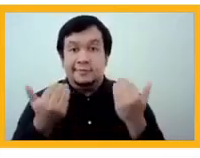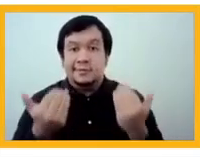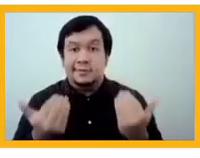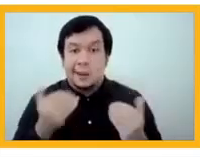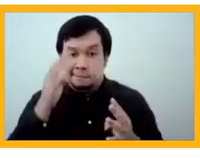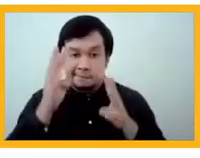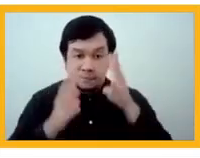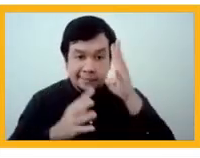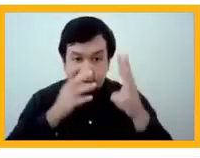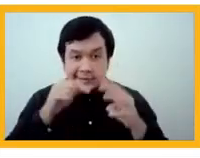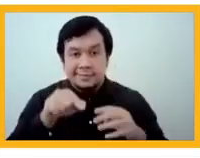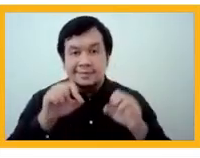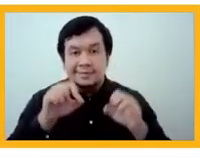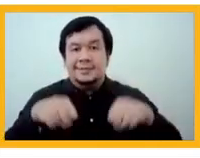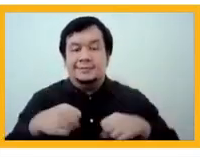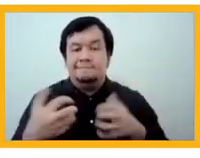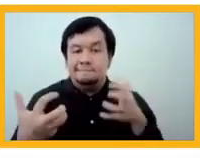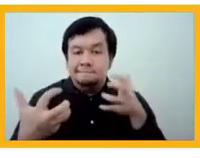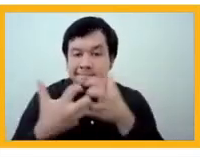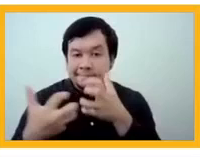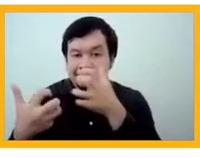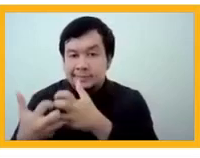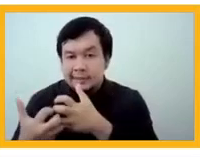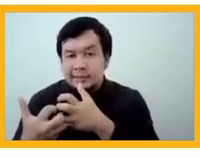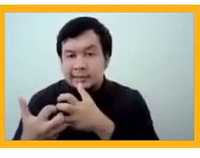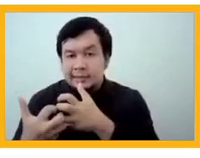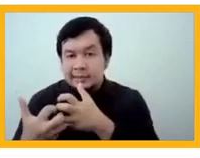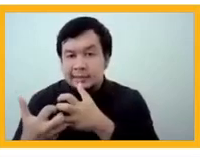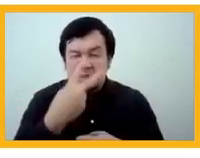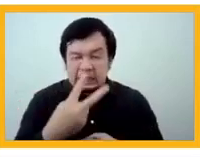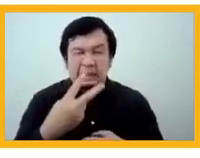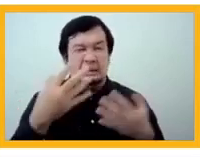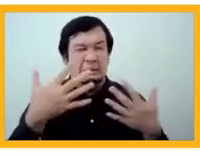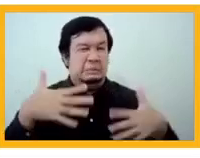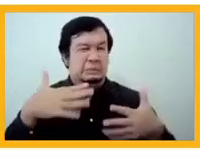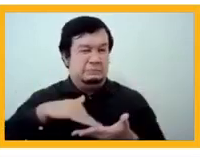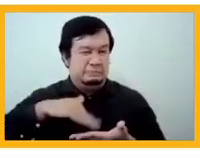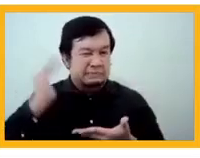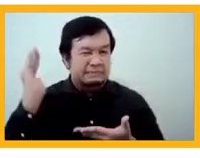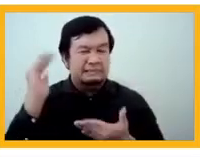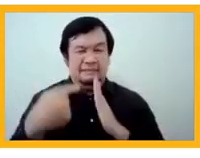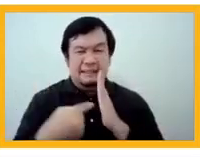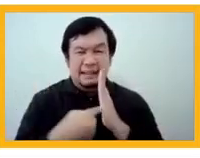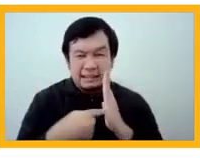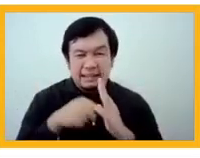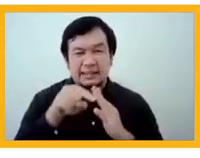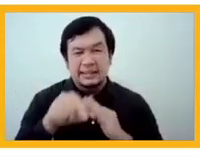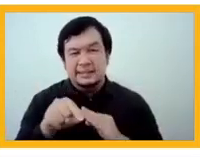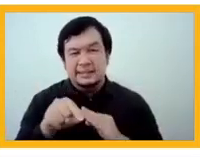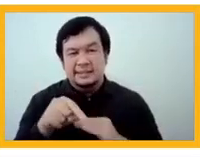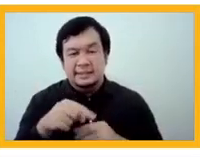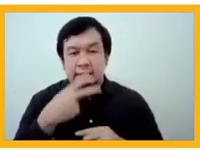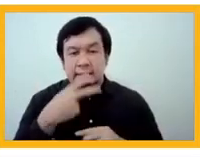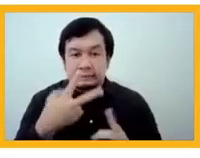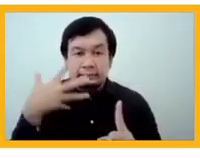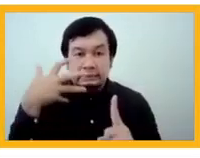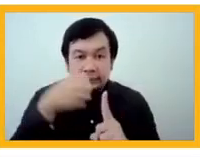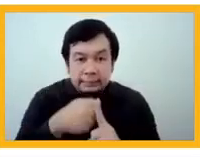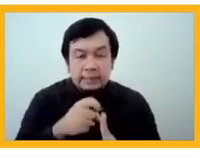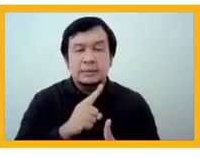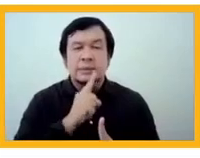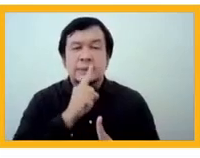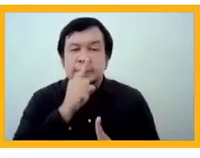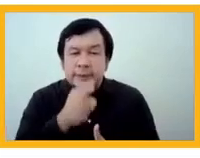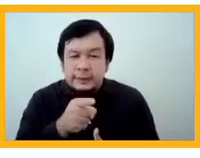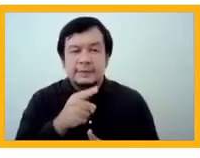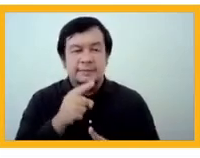So even the MindSpark technology that we evaluated that had these large positive effects, for the most part, was that innovation was done for the top 10%